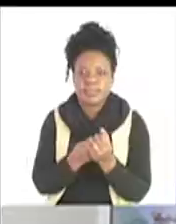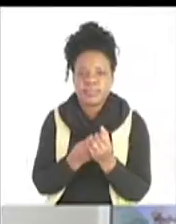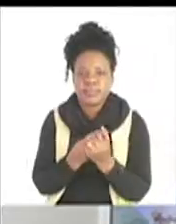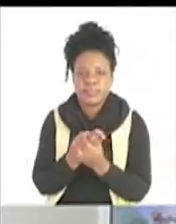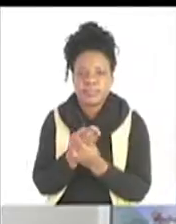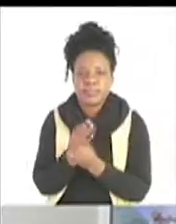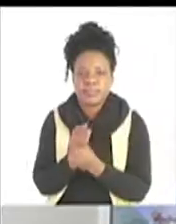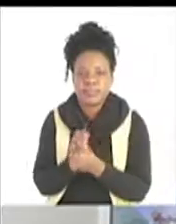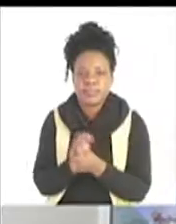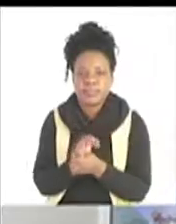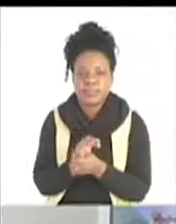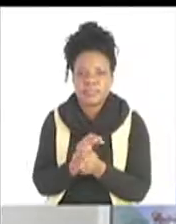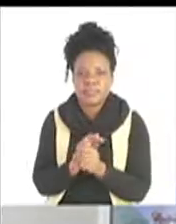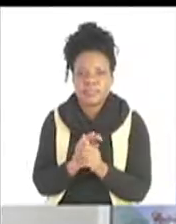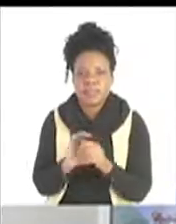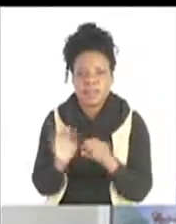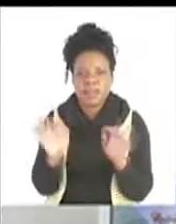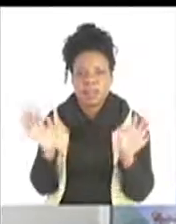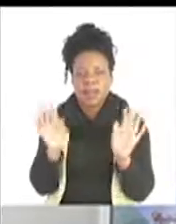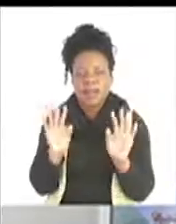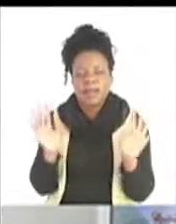And it's time to say